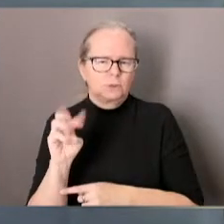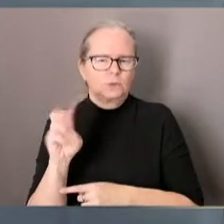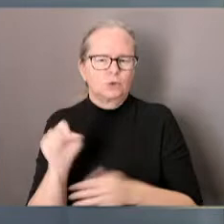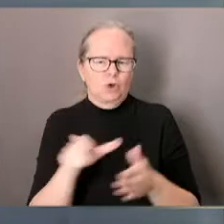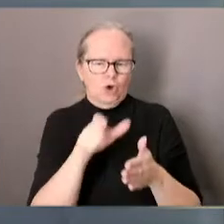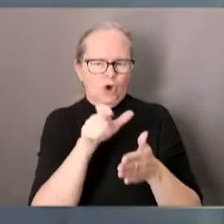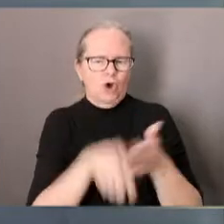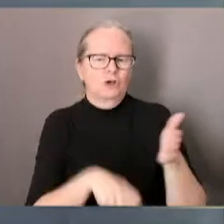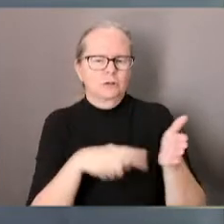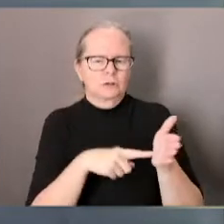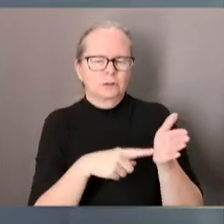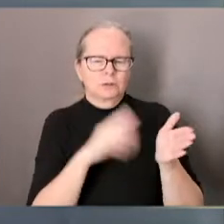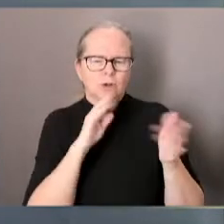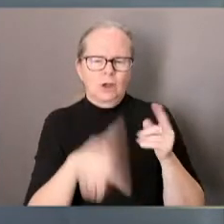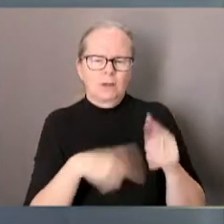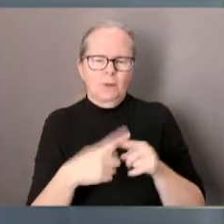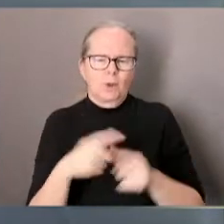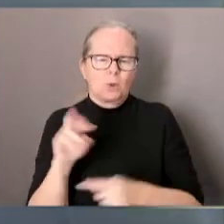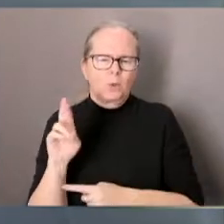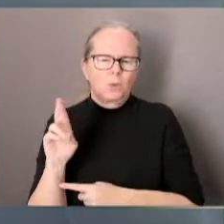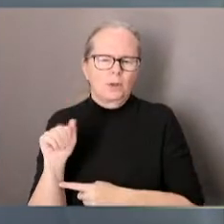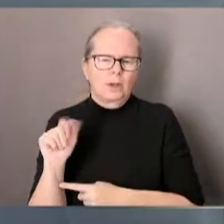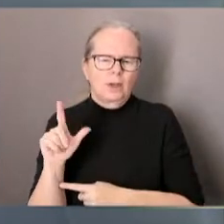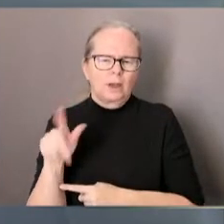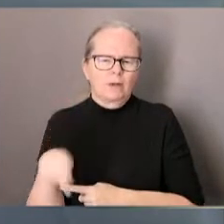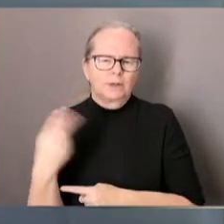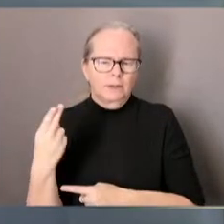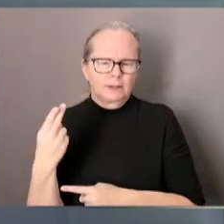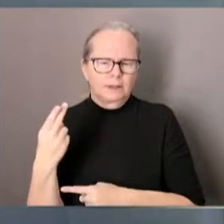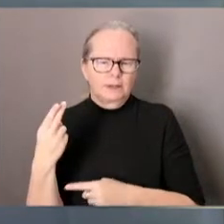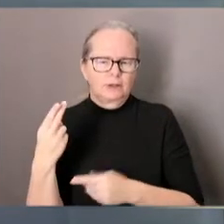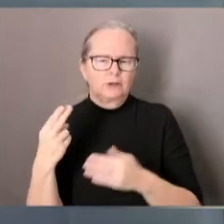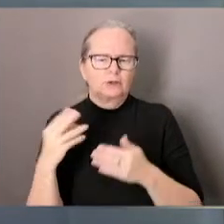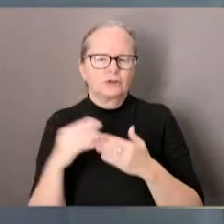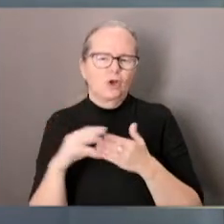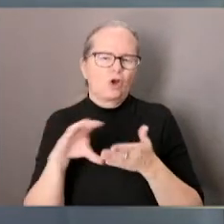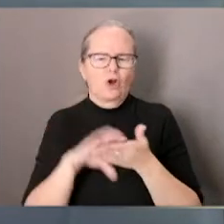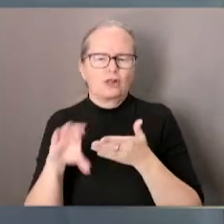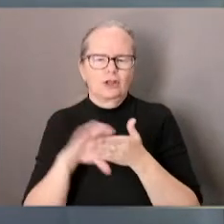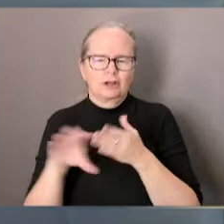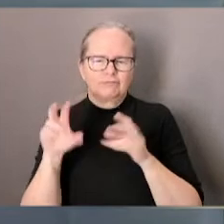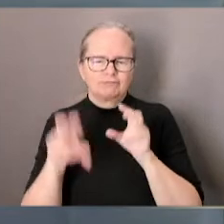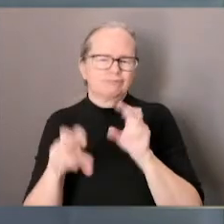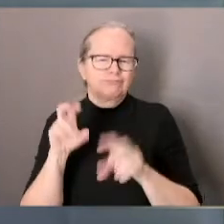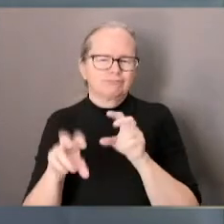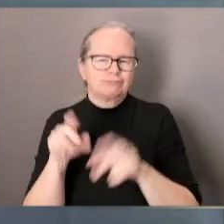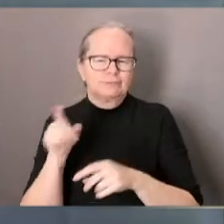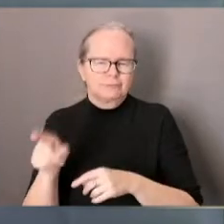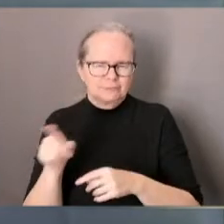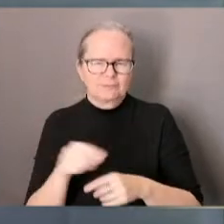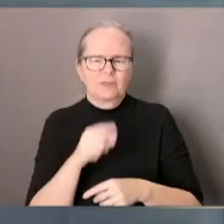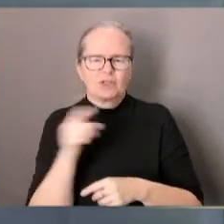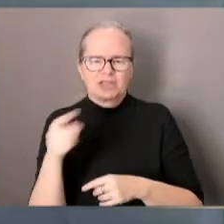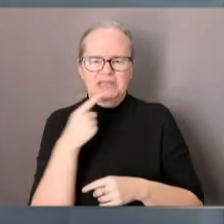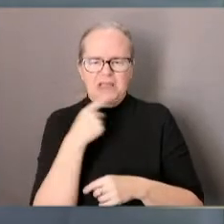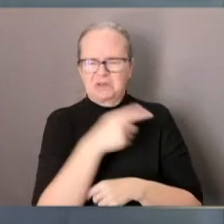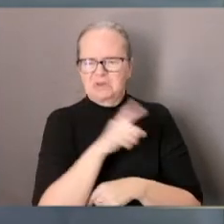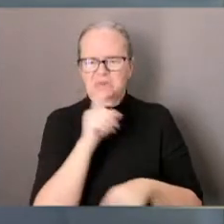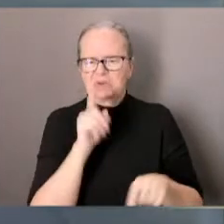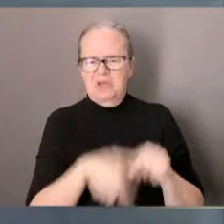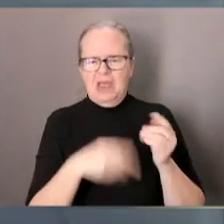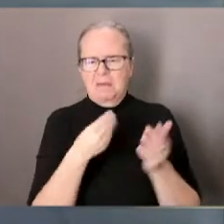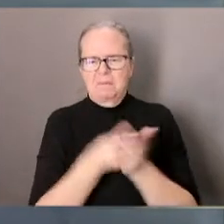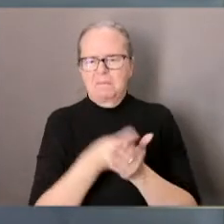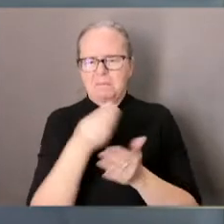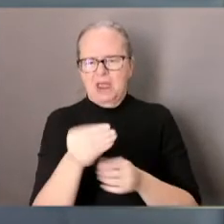uh arguing that the population of Alberta will not be bought with their own money again as they seem to be back in